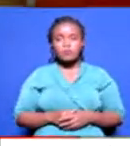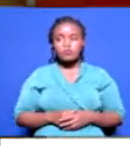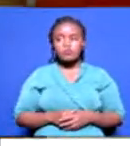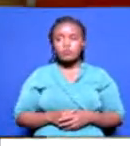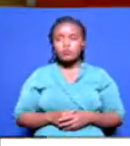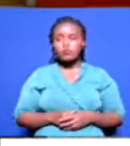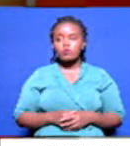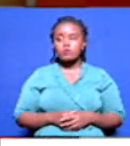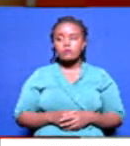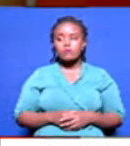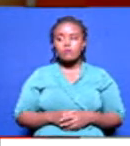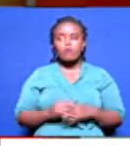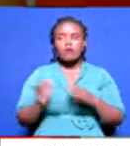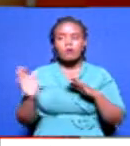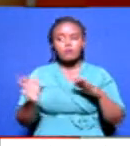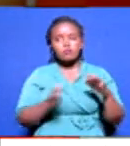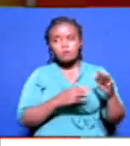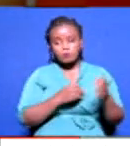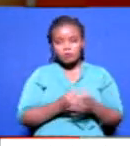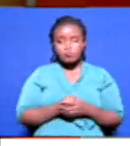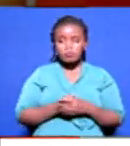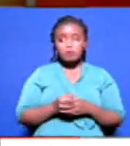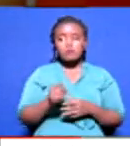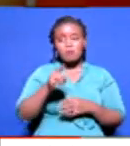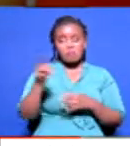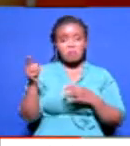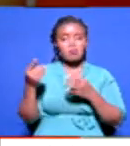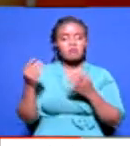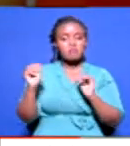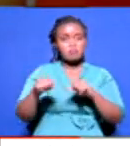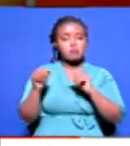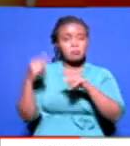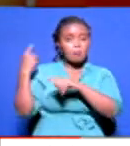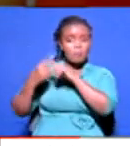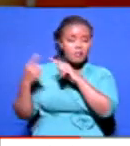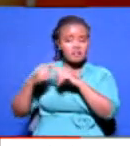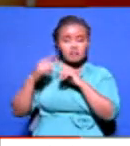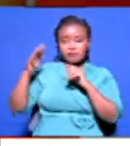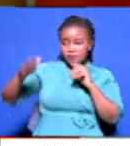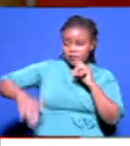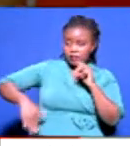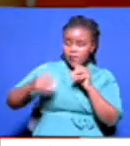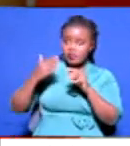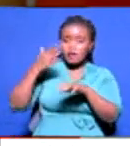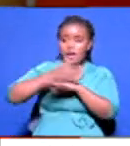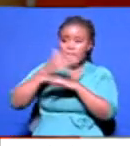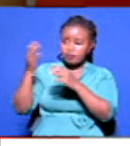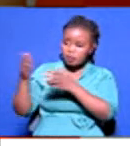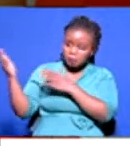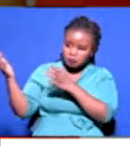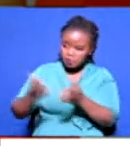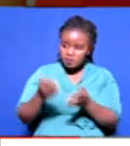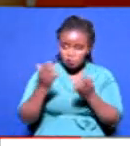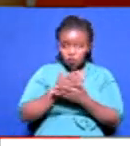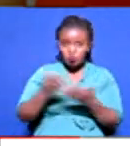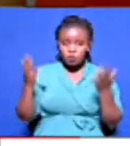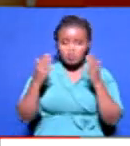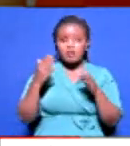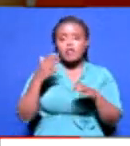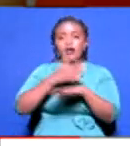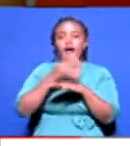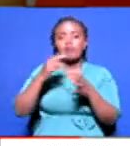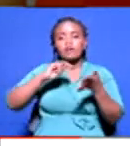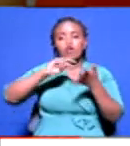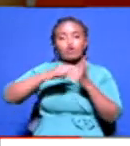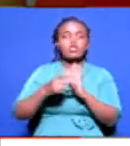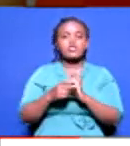You are likely to experience delays when clearing imported goods after contracts with the Kenya Bureau of Standards had with